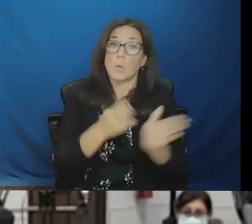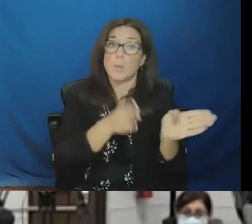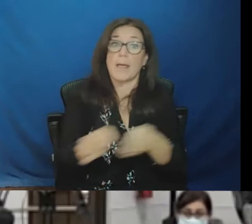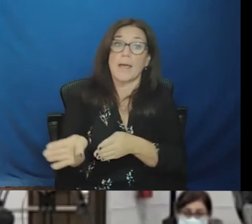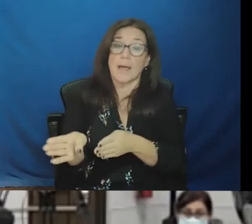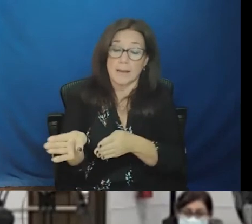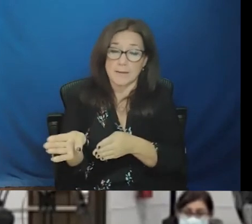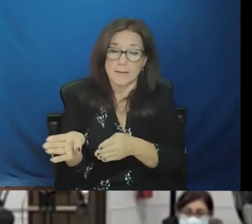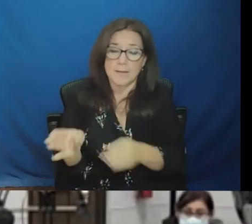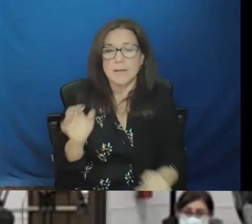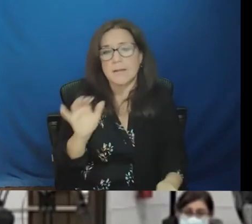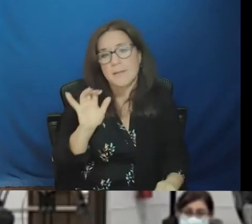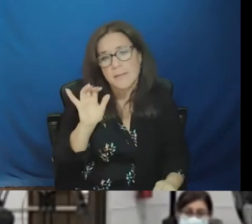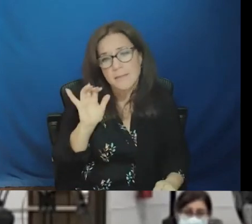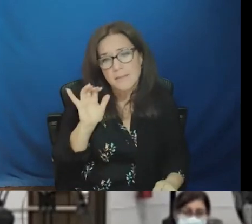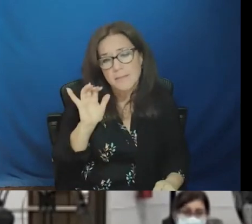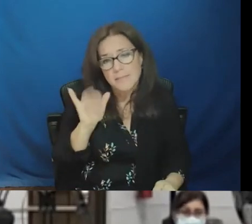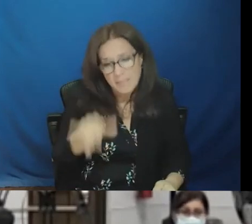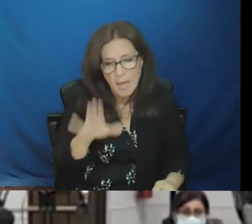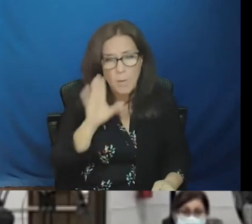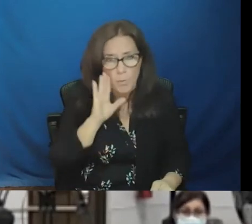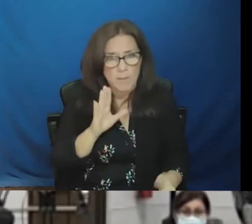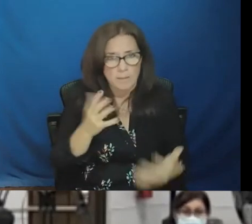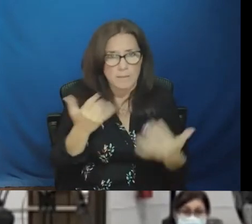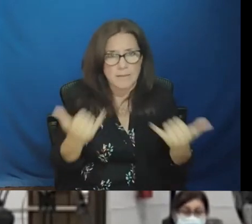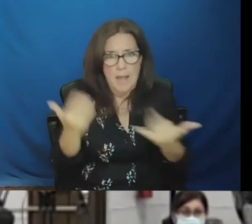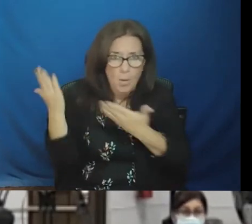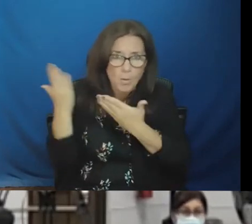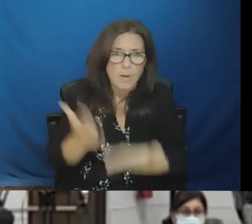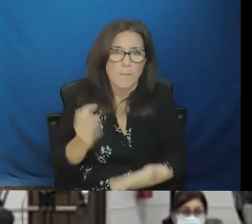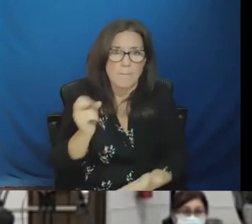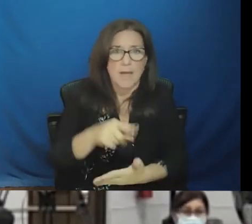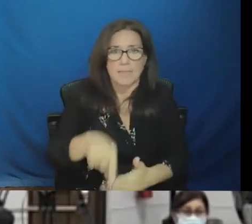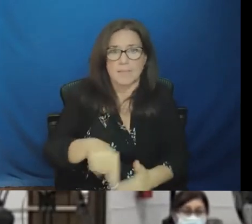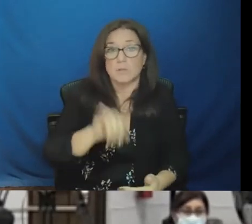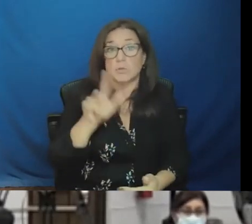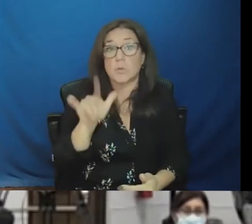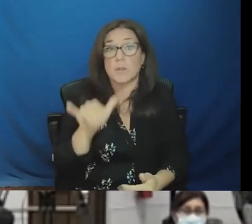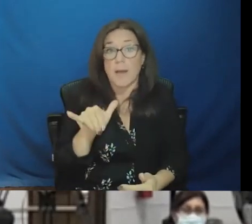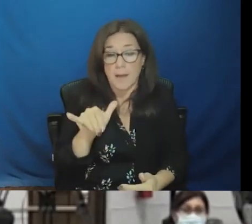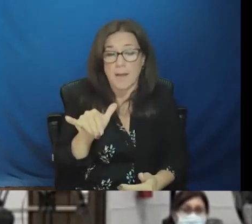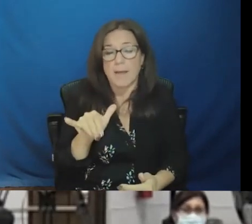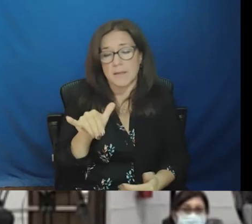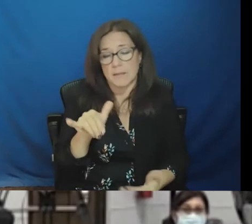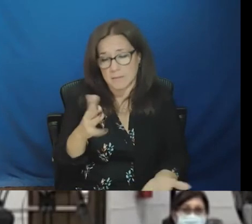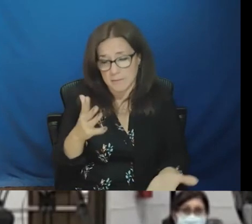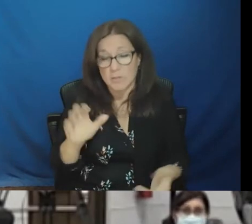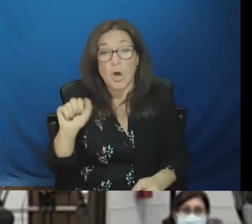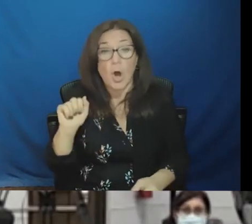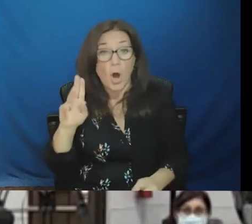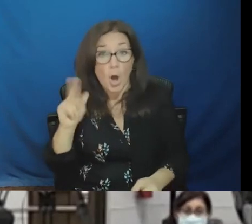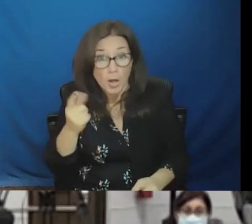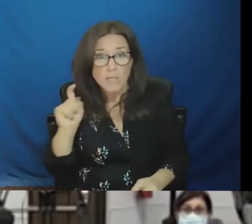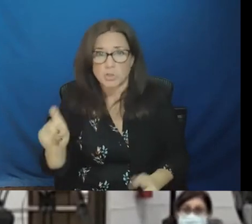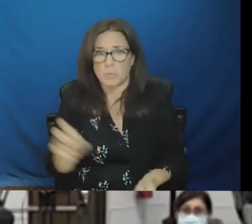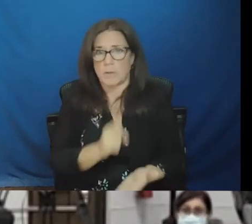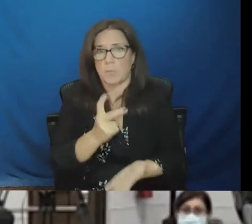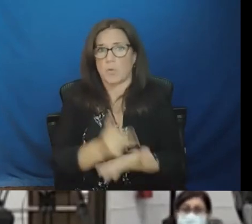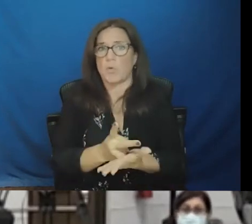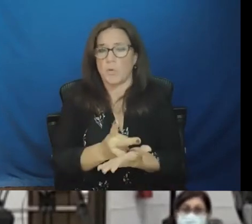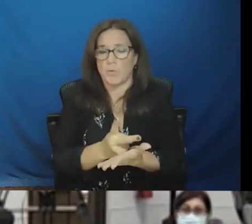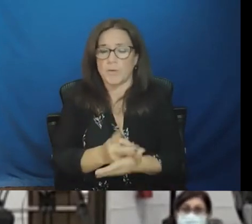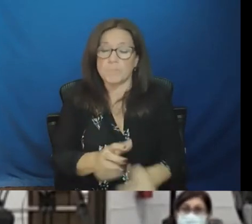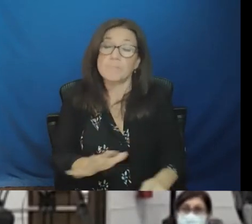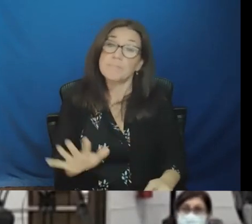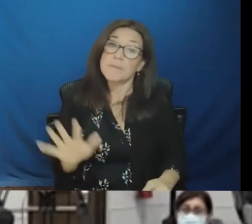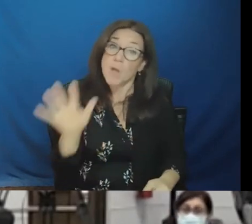you in July, and then go in August for approval. And we're in the stage right now where we're